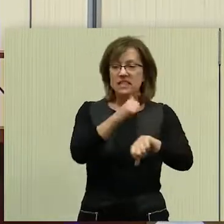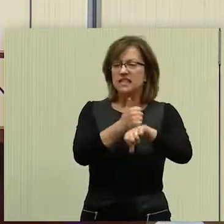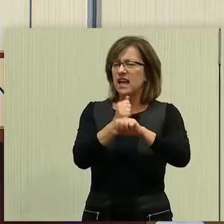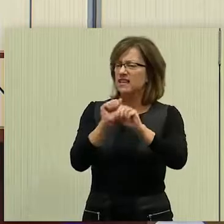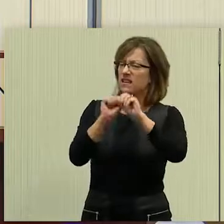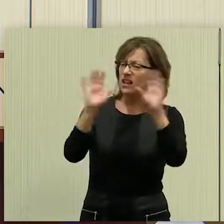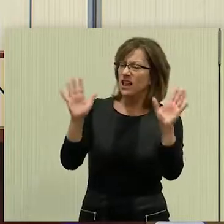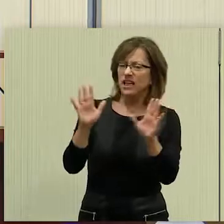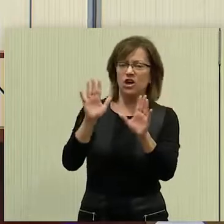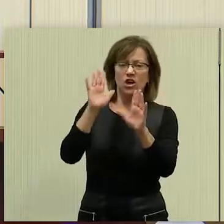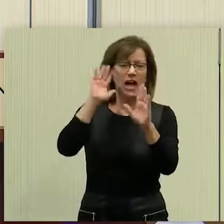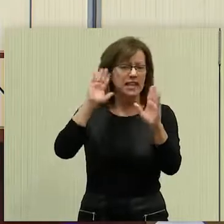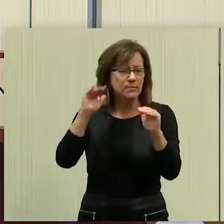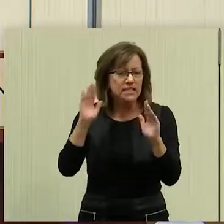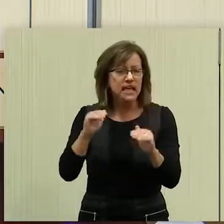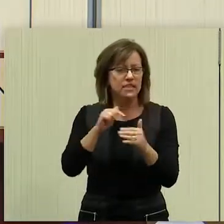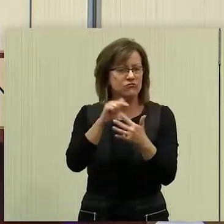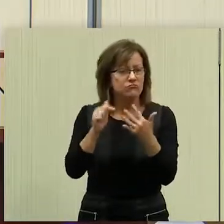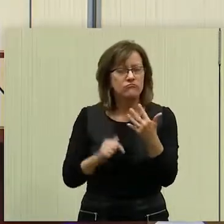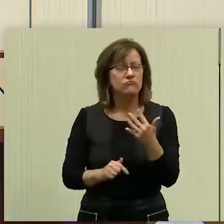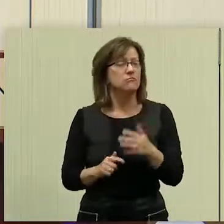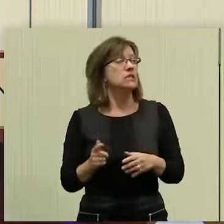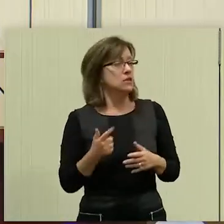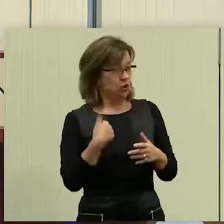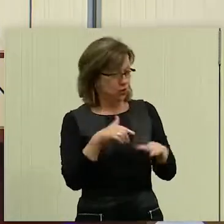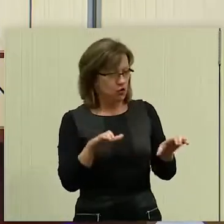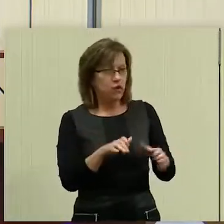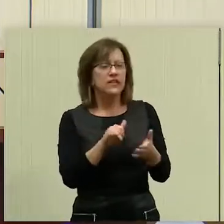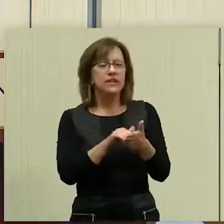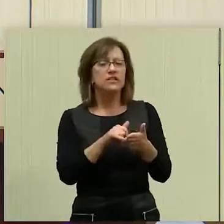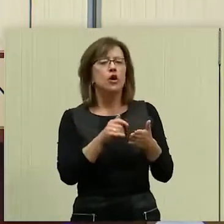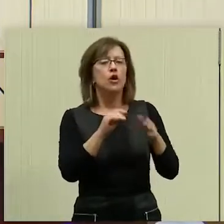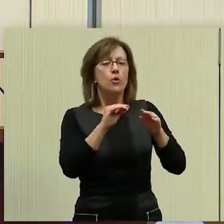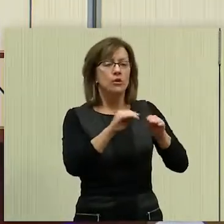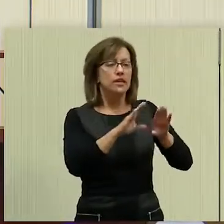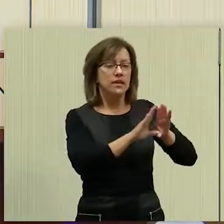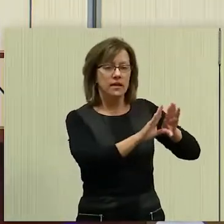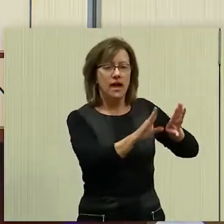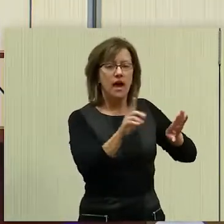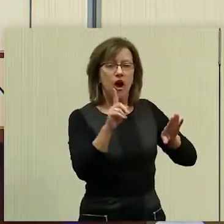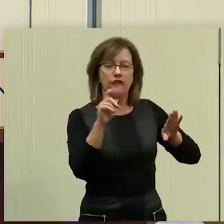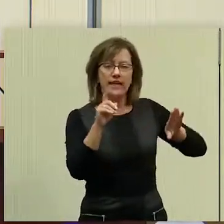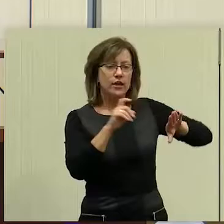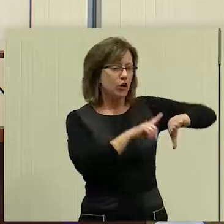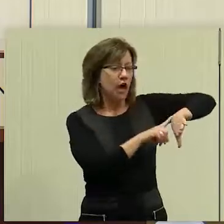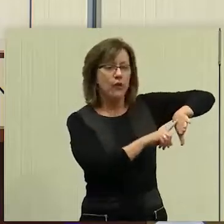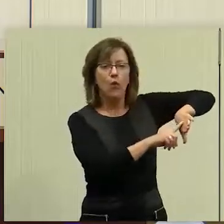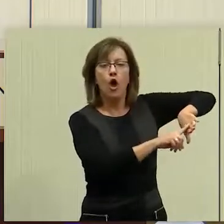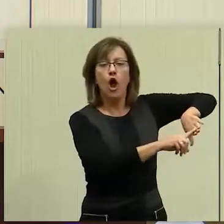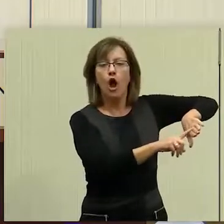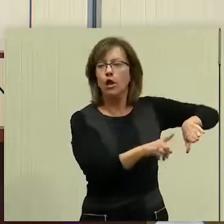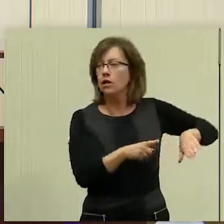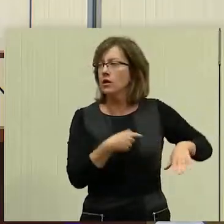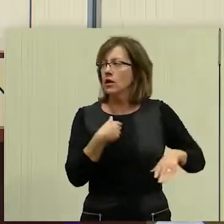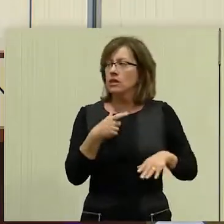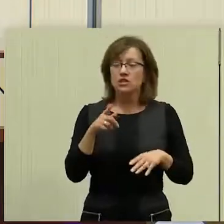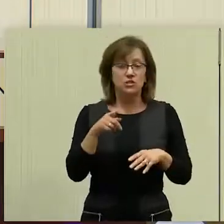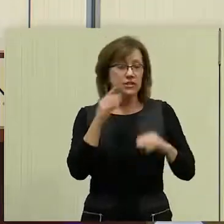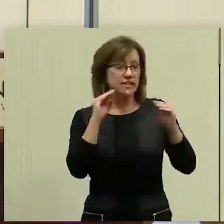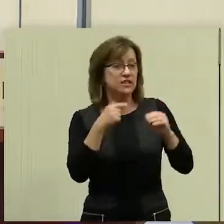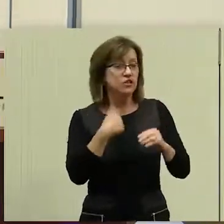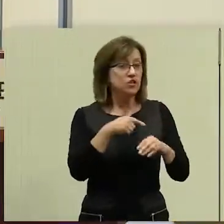Yeah, set very clear expectations. This is what we're doing, putting our finger on the wall. This is even, she's teaching, do we walk like this when we're